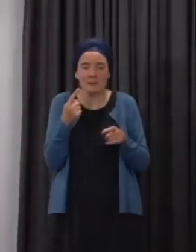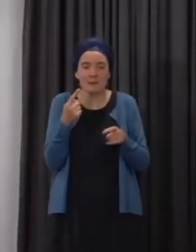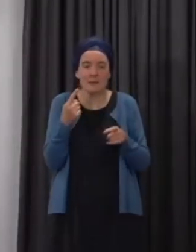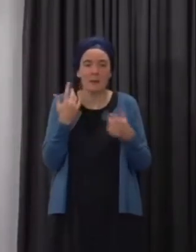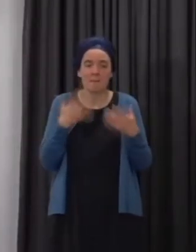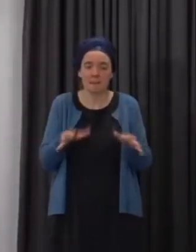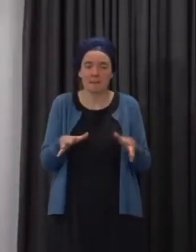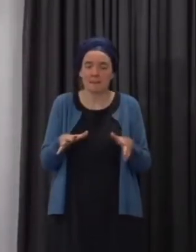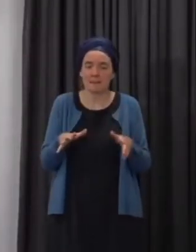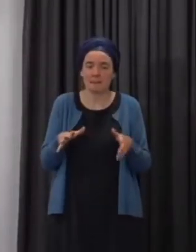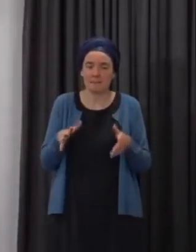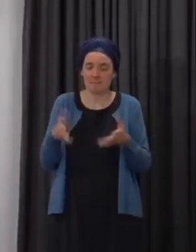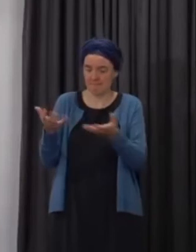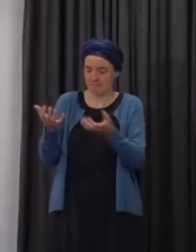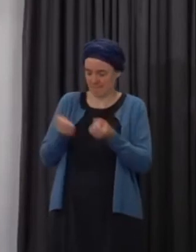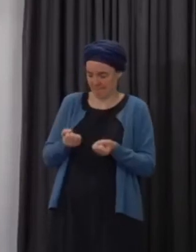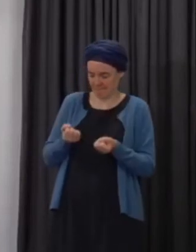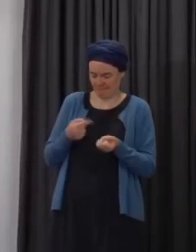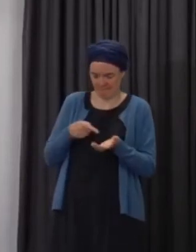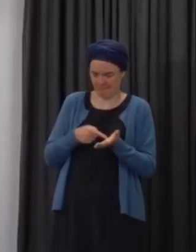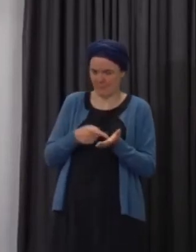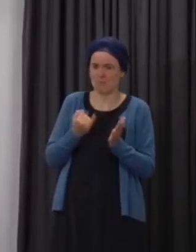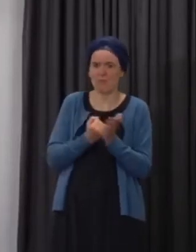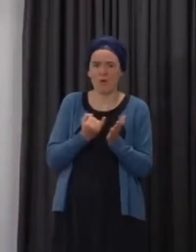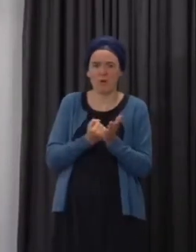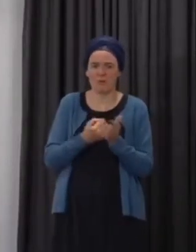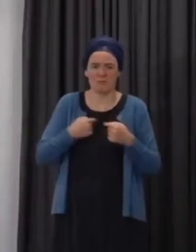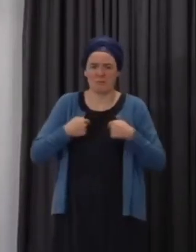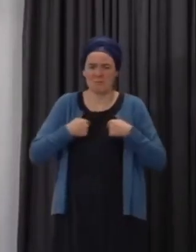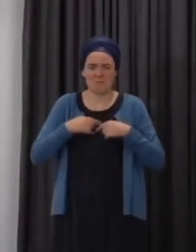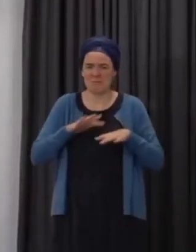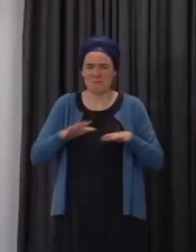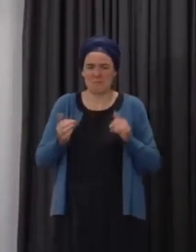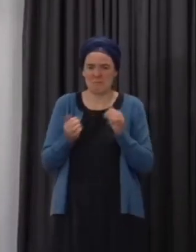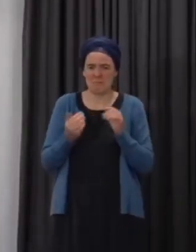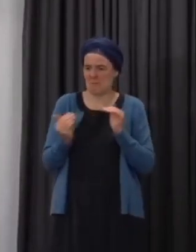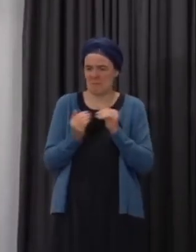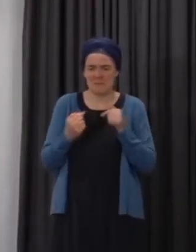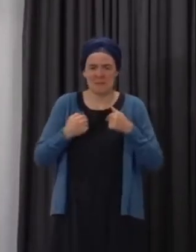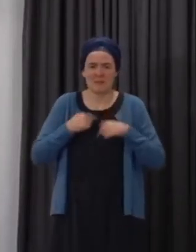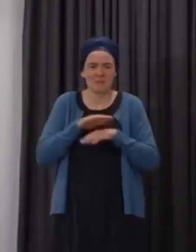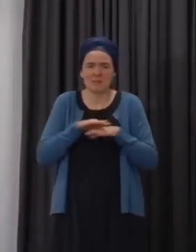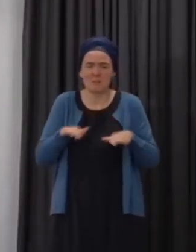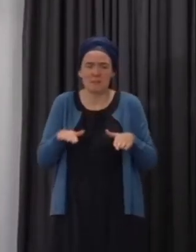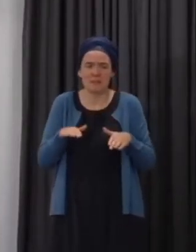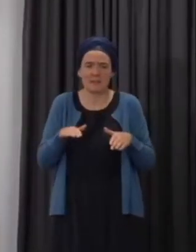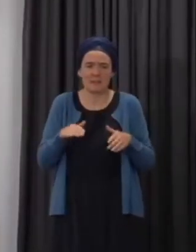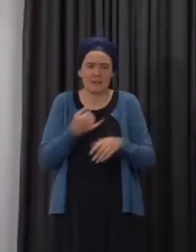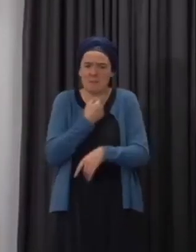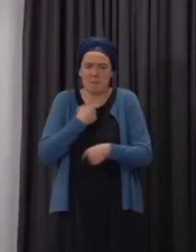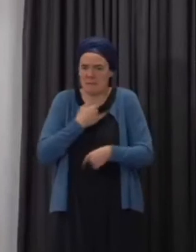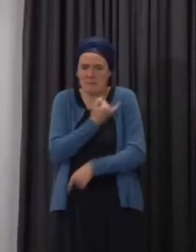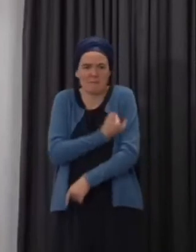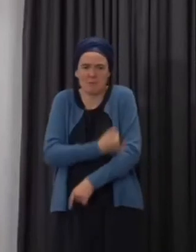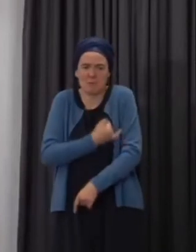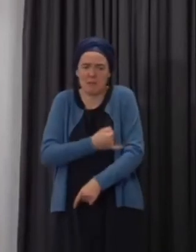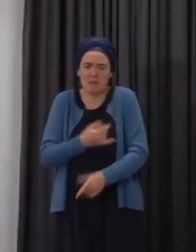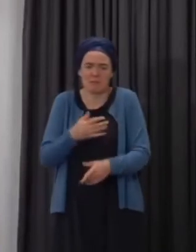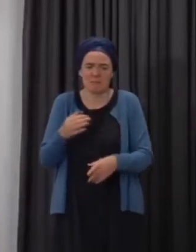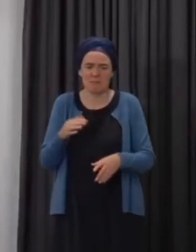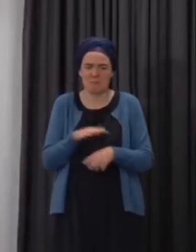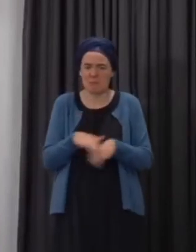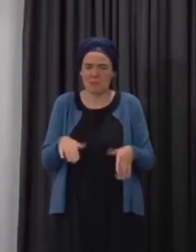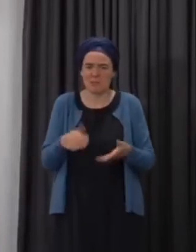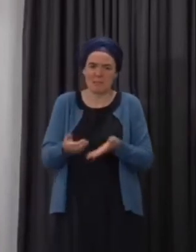letter and you shouldn't be in the shielded category, there's a specific area on the Welsh Government advice that covers shielding letters that takes you through what to